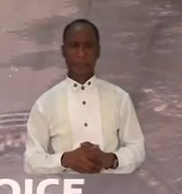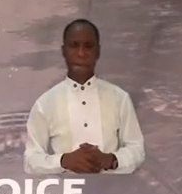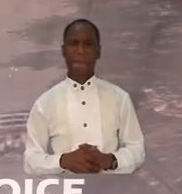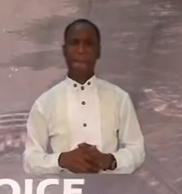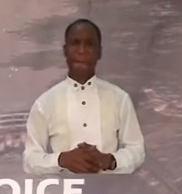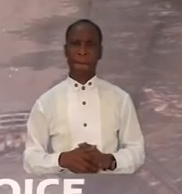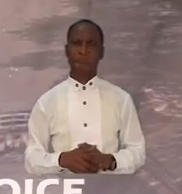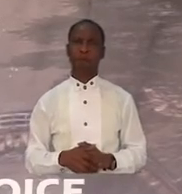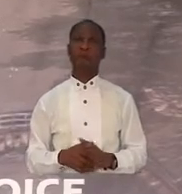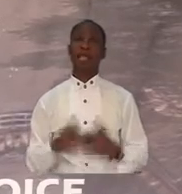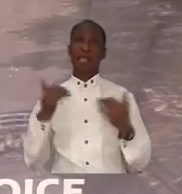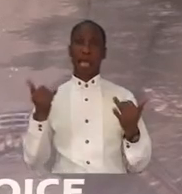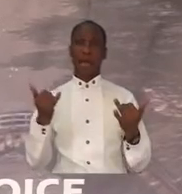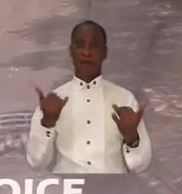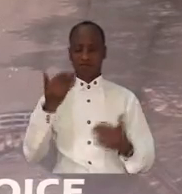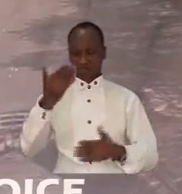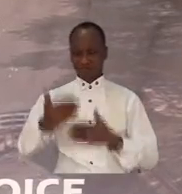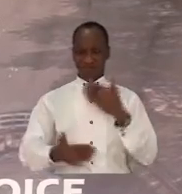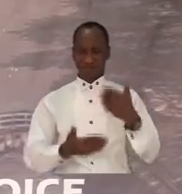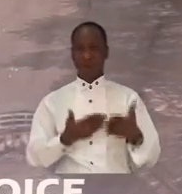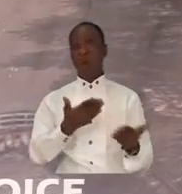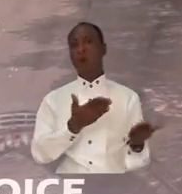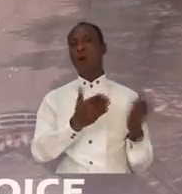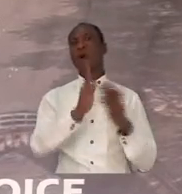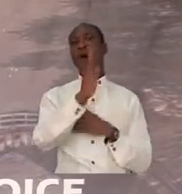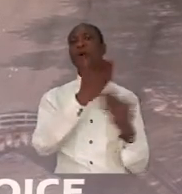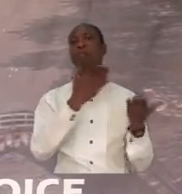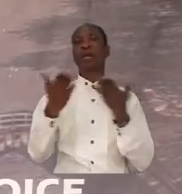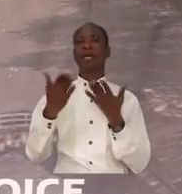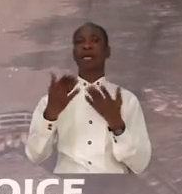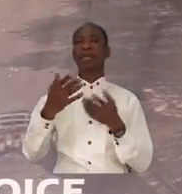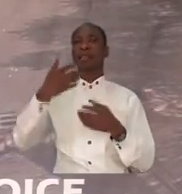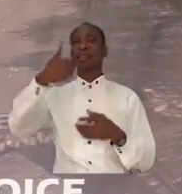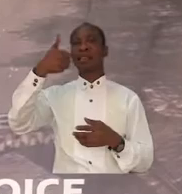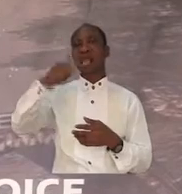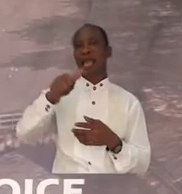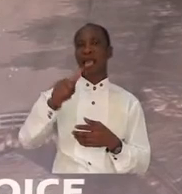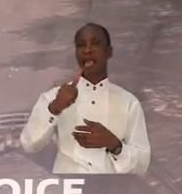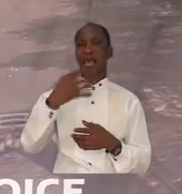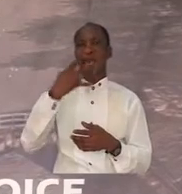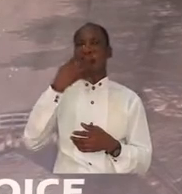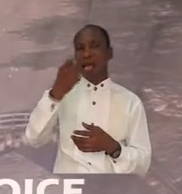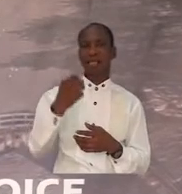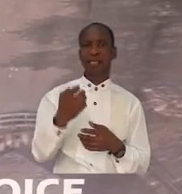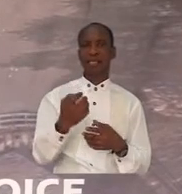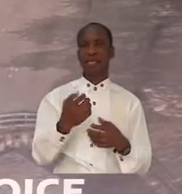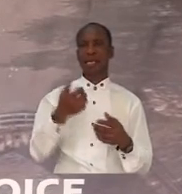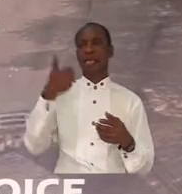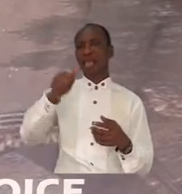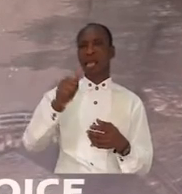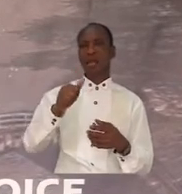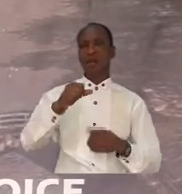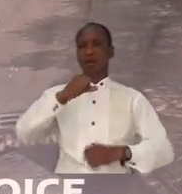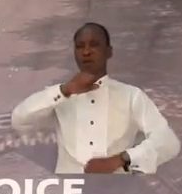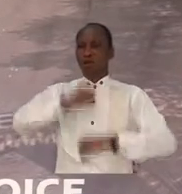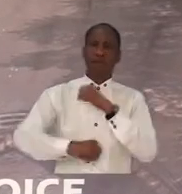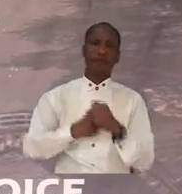bring 10 plagues on Israel to punish them and their